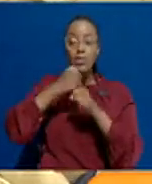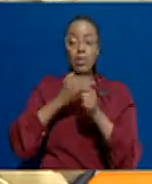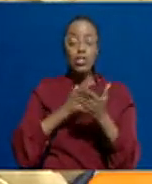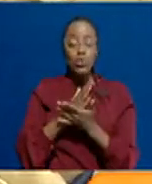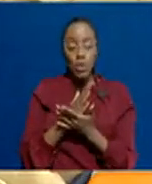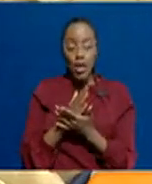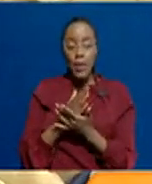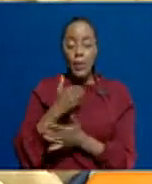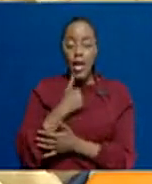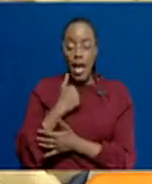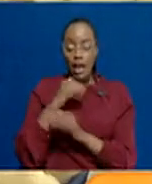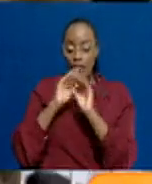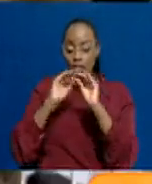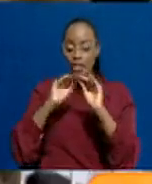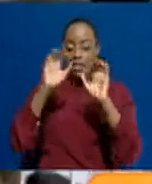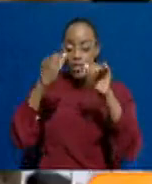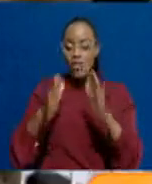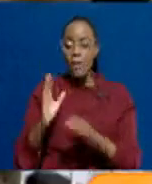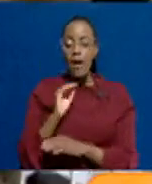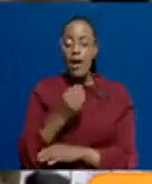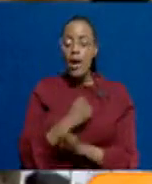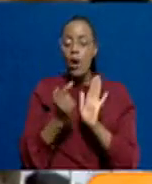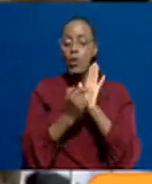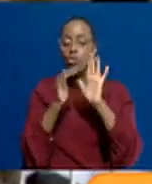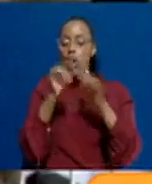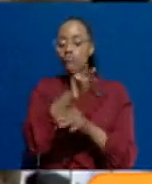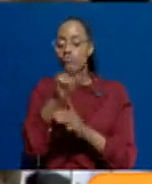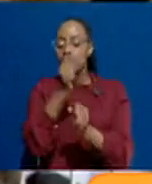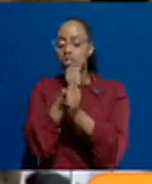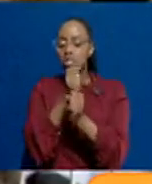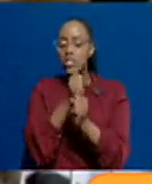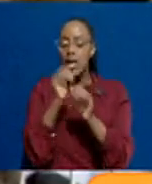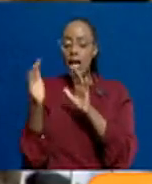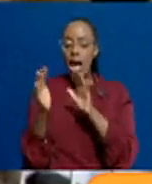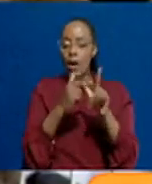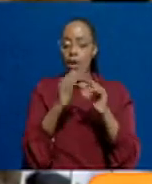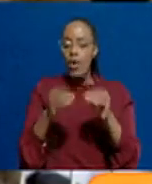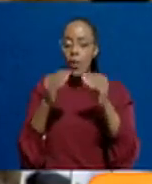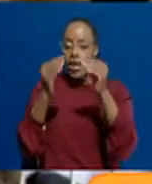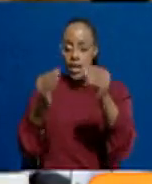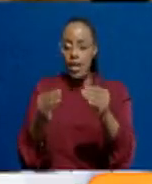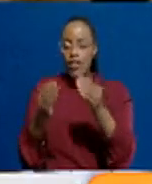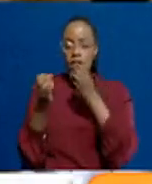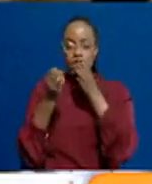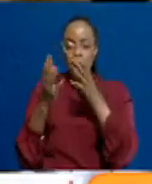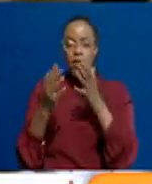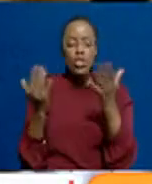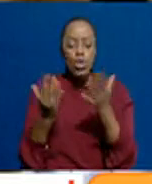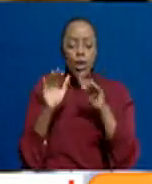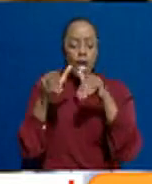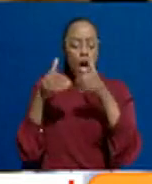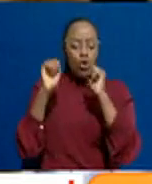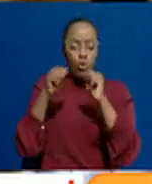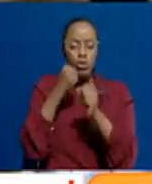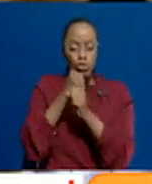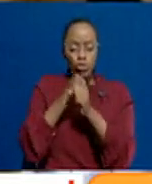we educate our farmers, we show them how this is done, we give them some information on where and how they can